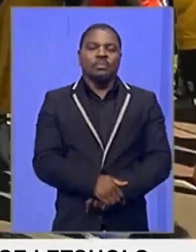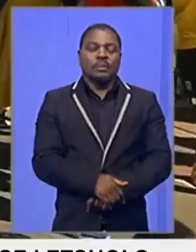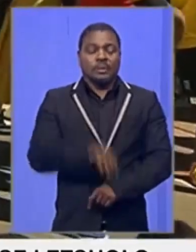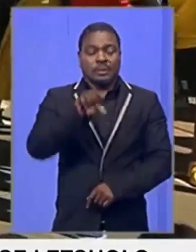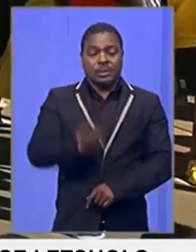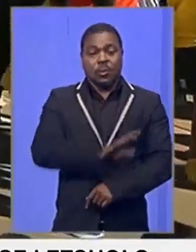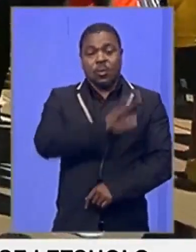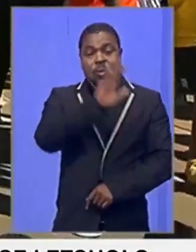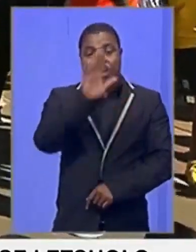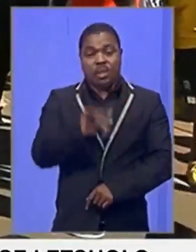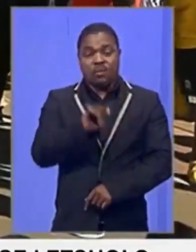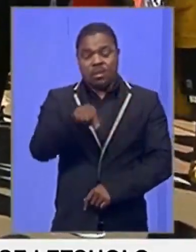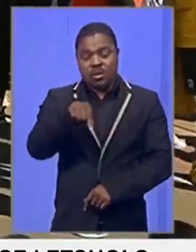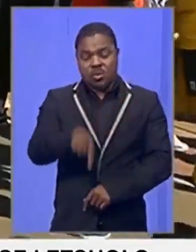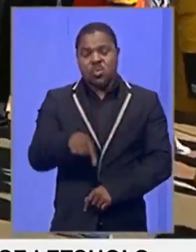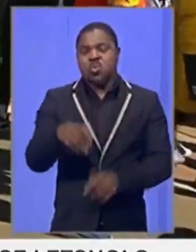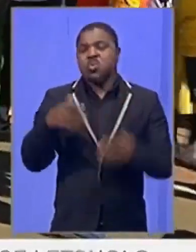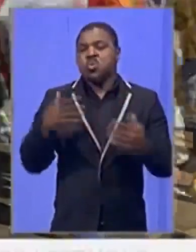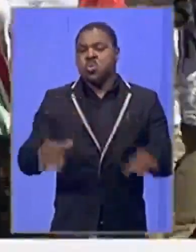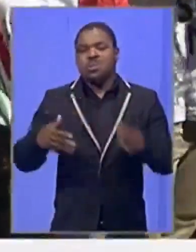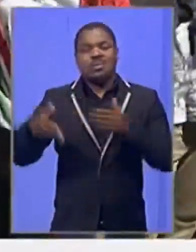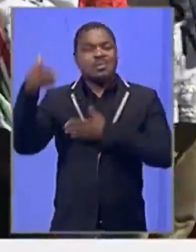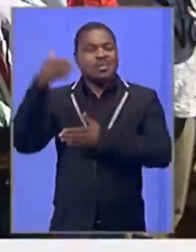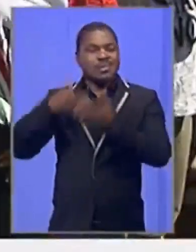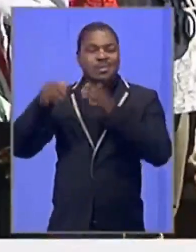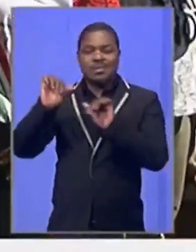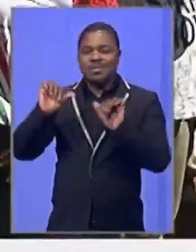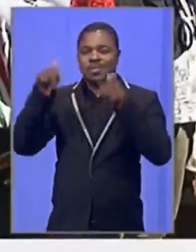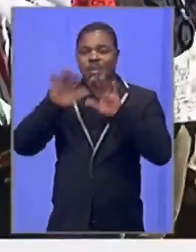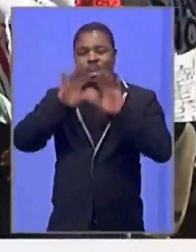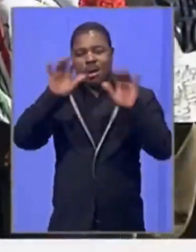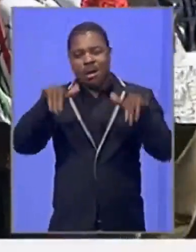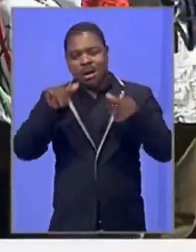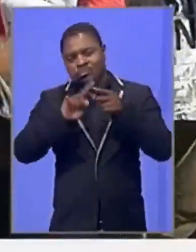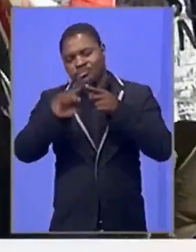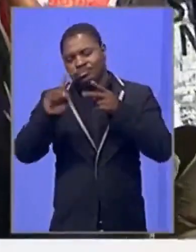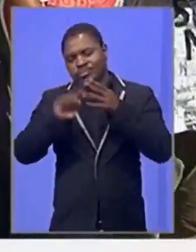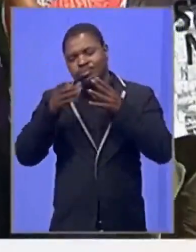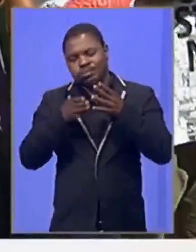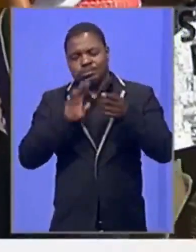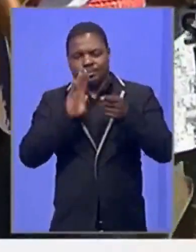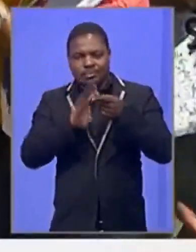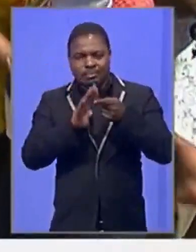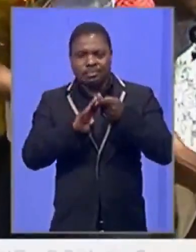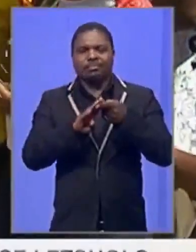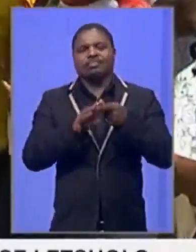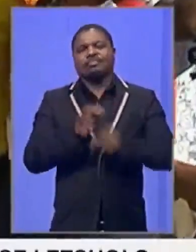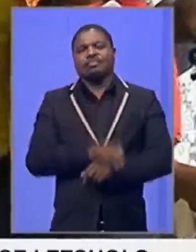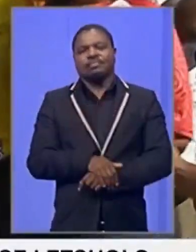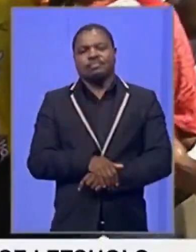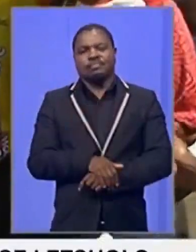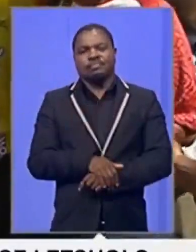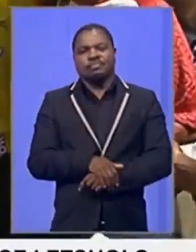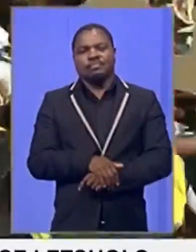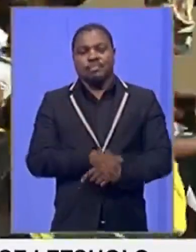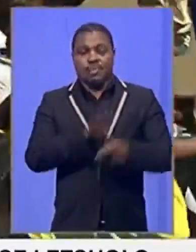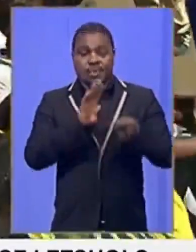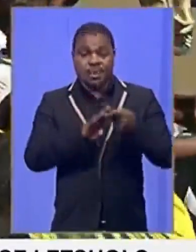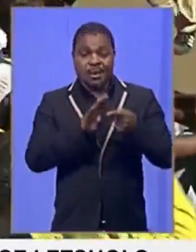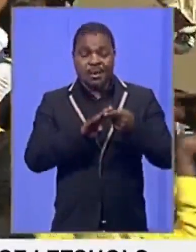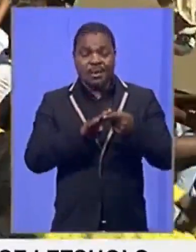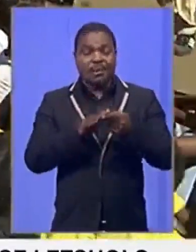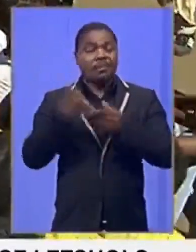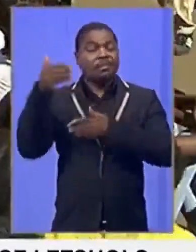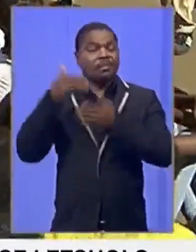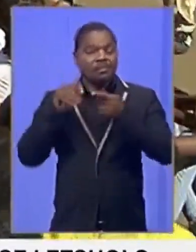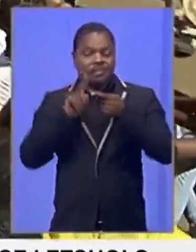Afrika Borwa e na le nalane e ntle ya ho tshwara dipapadi tsa mohope wa lefatshe dipapading tse fapafapaneng. Nalane ena